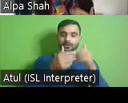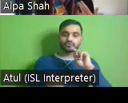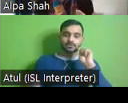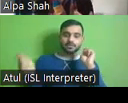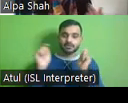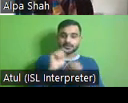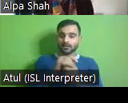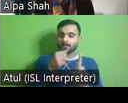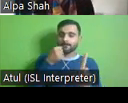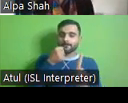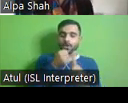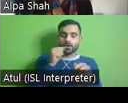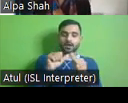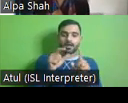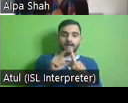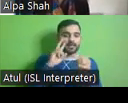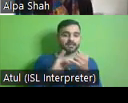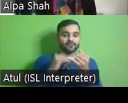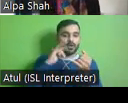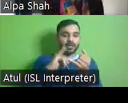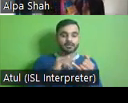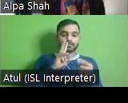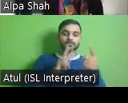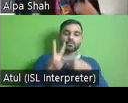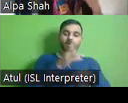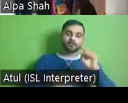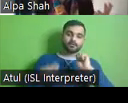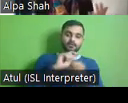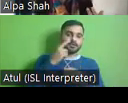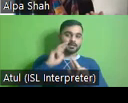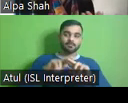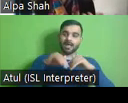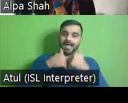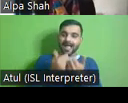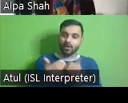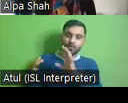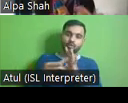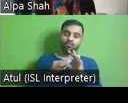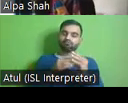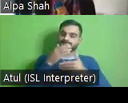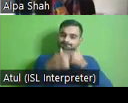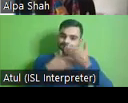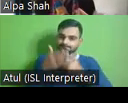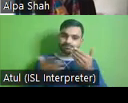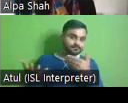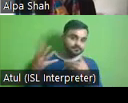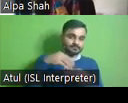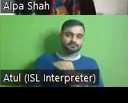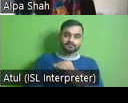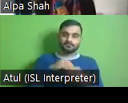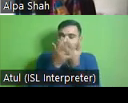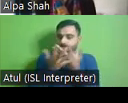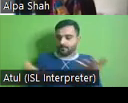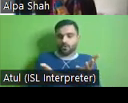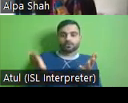changes impact Adivasi egalitarian values. And I'm going to look at how with upward mobility also comes the reproduction